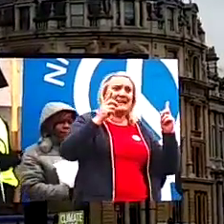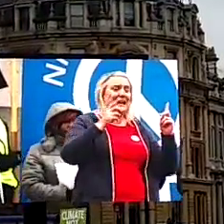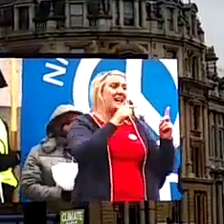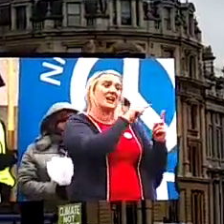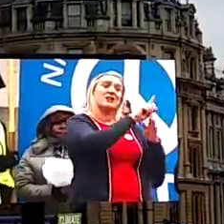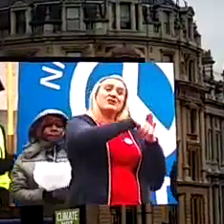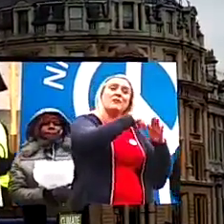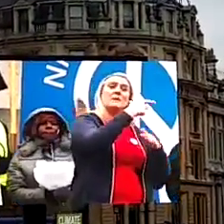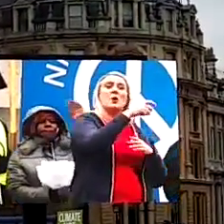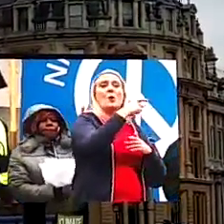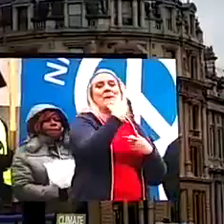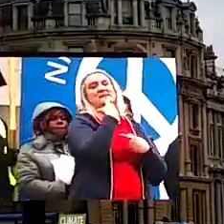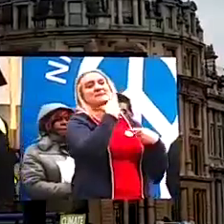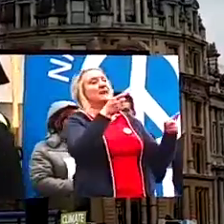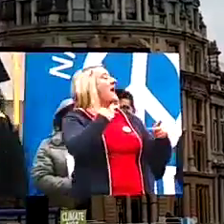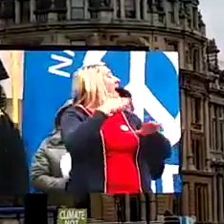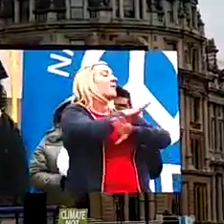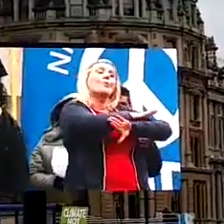push